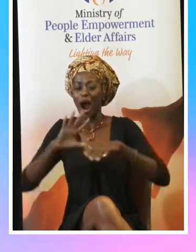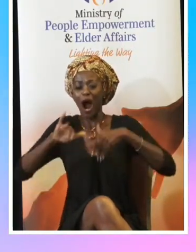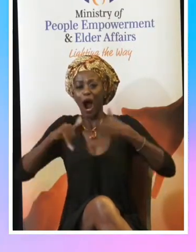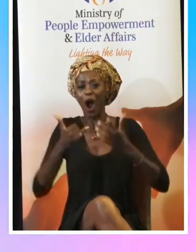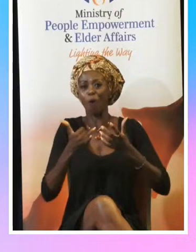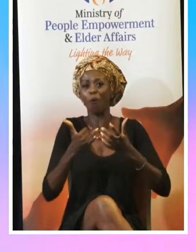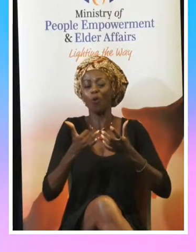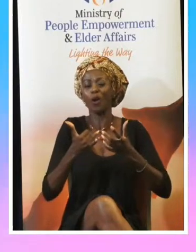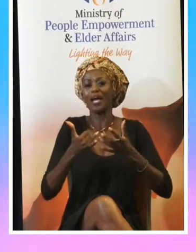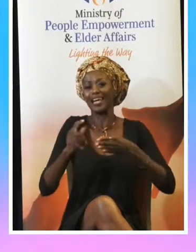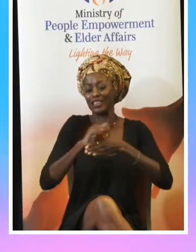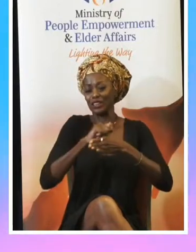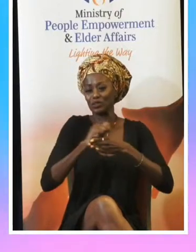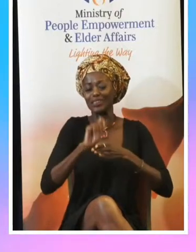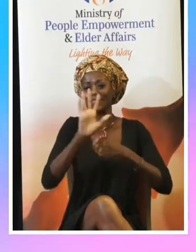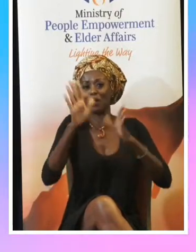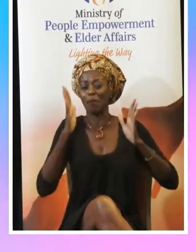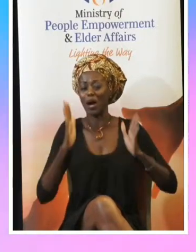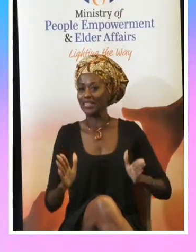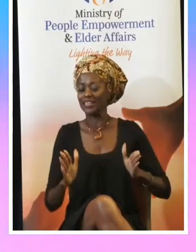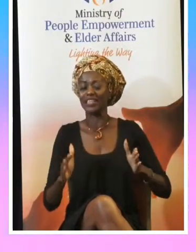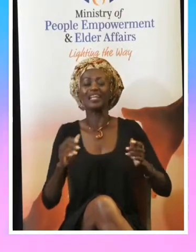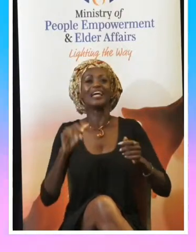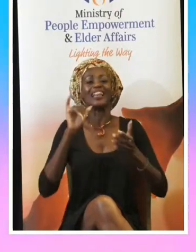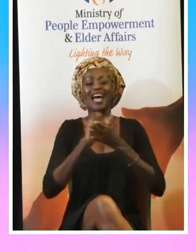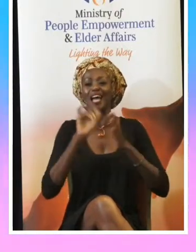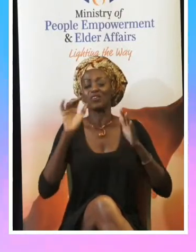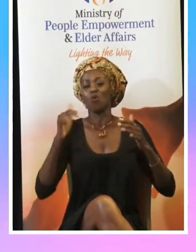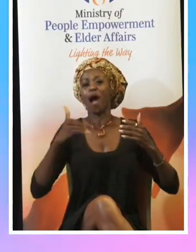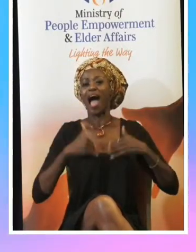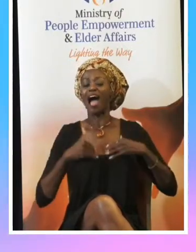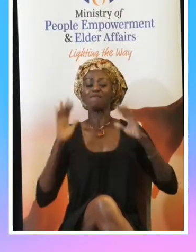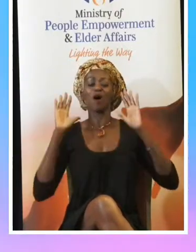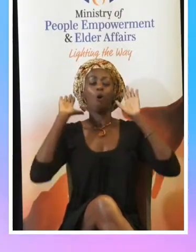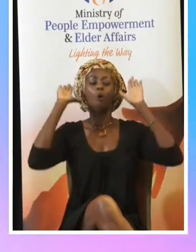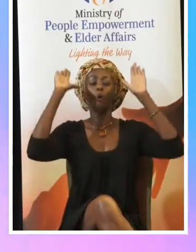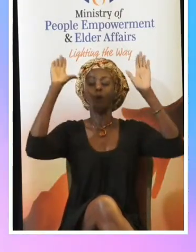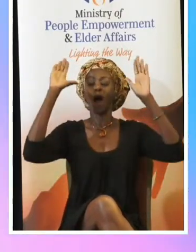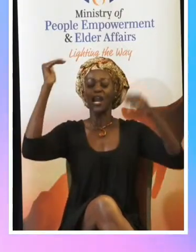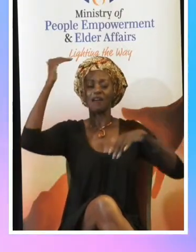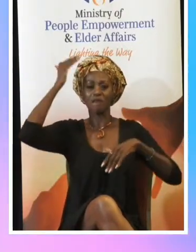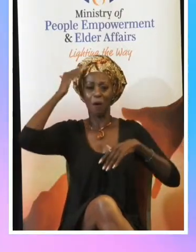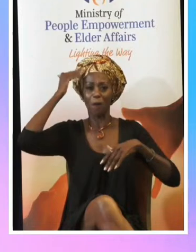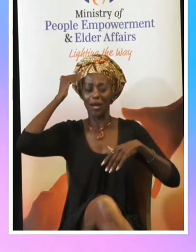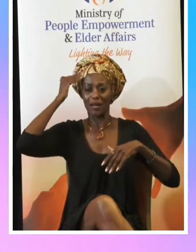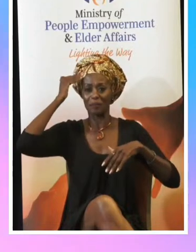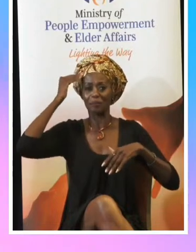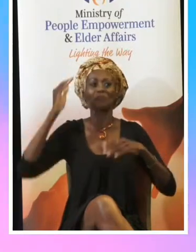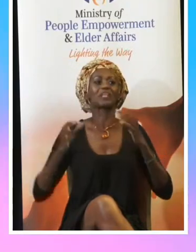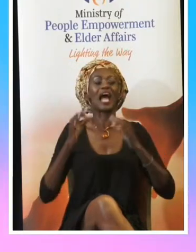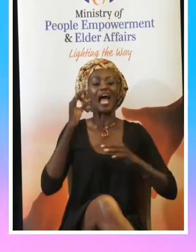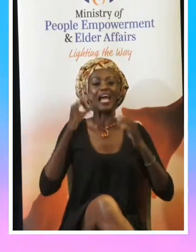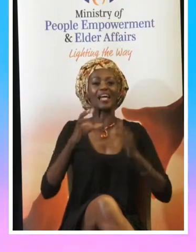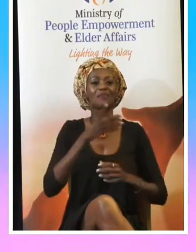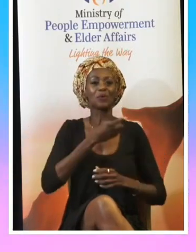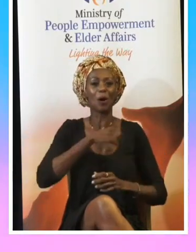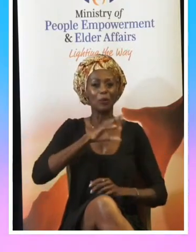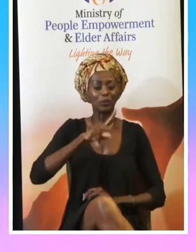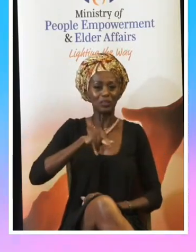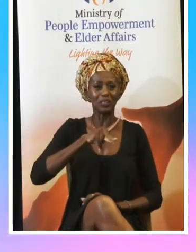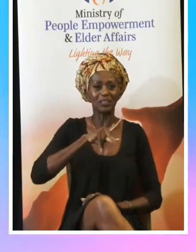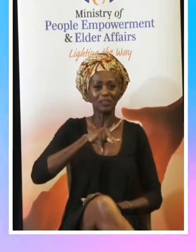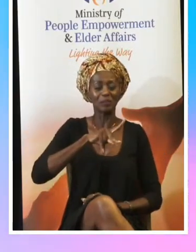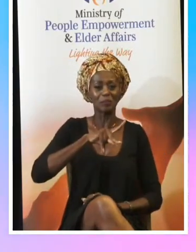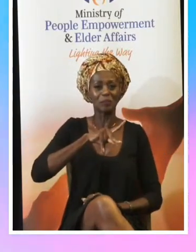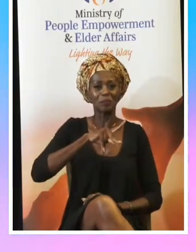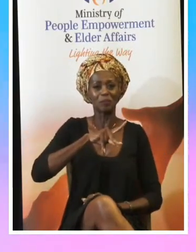a wonderful being. And if they have opportunity for